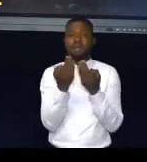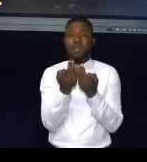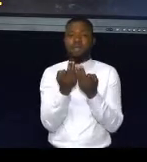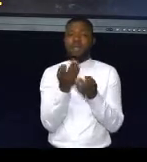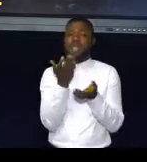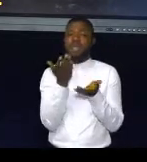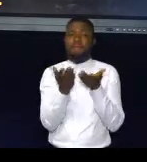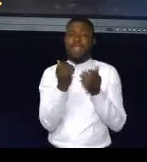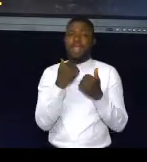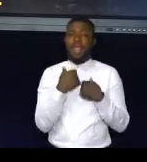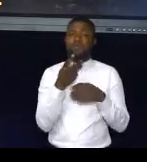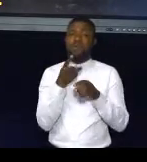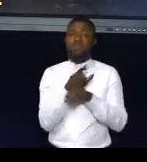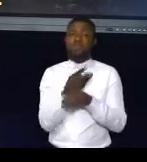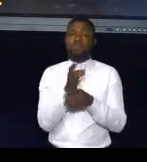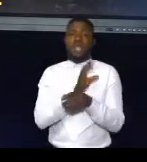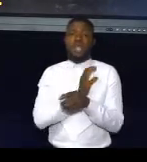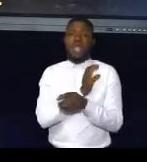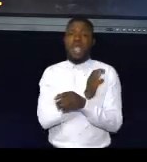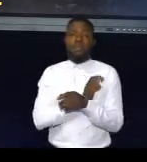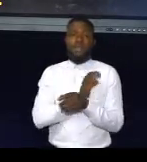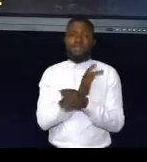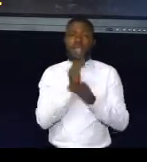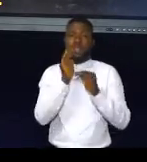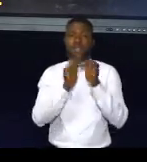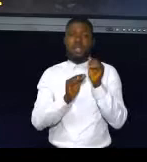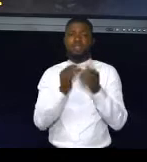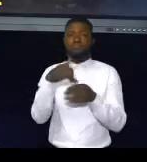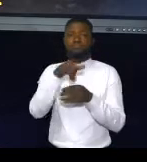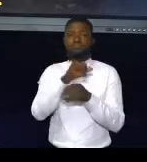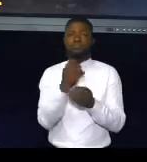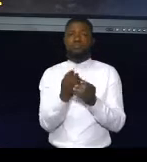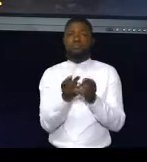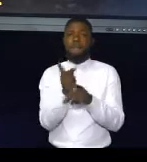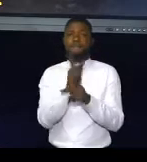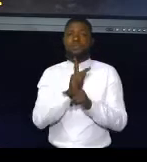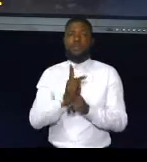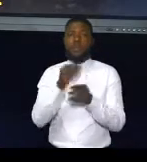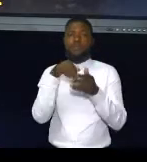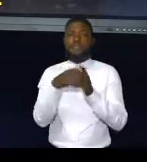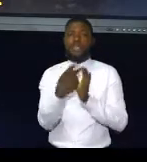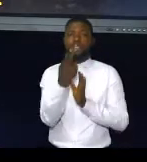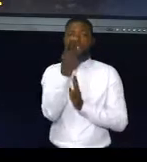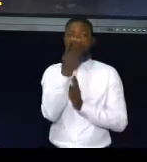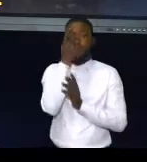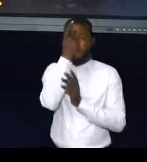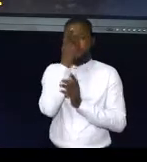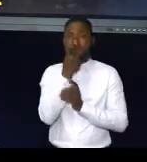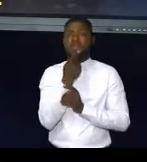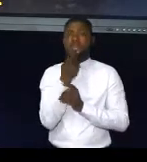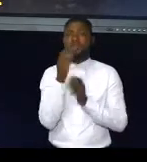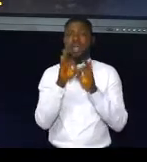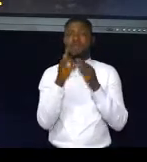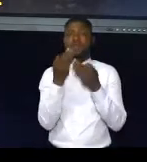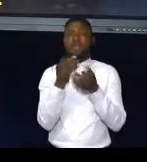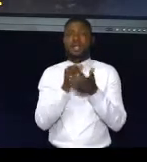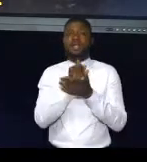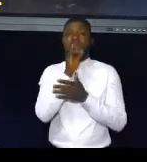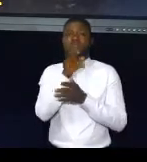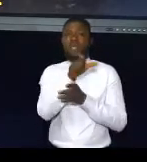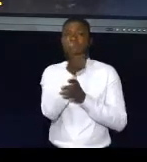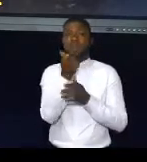family may have worse characters than those brought up in two parent family.